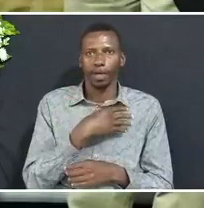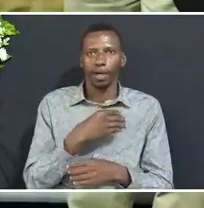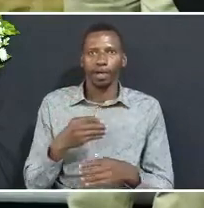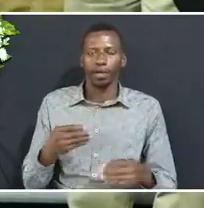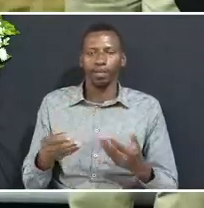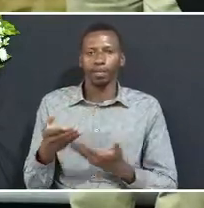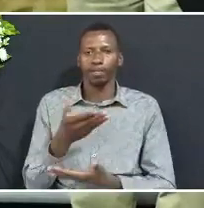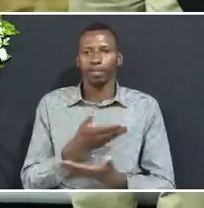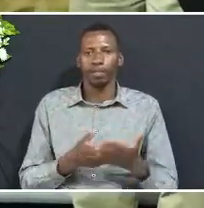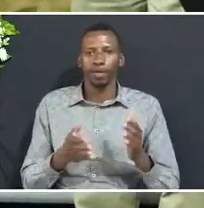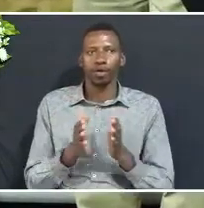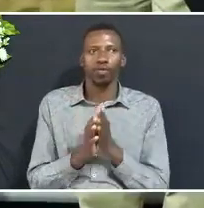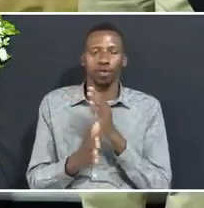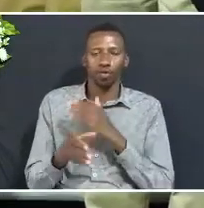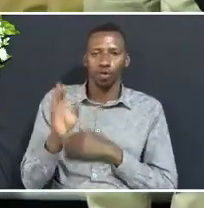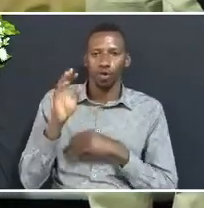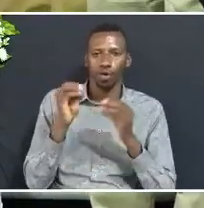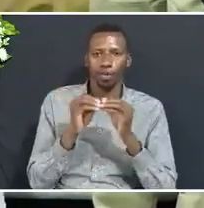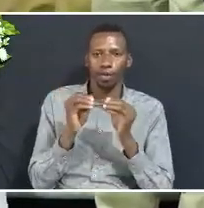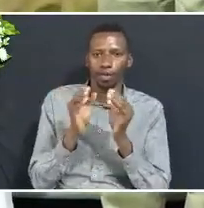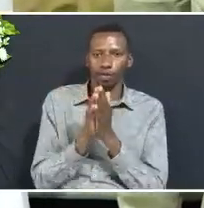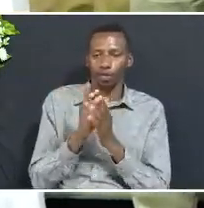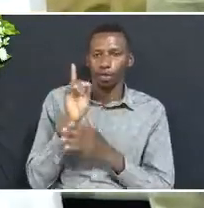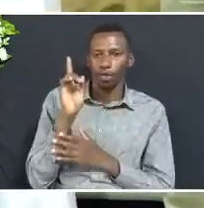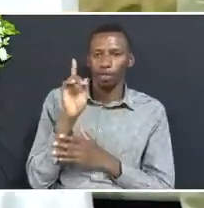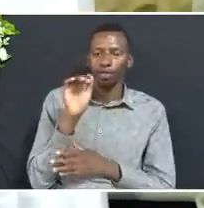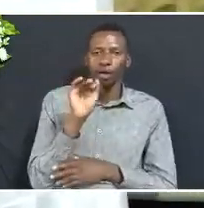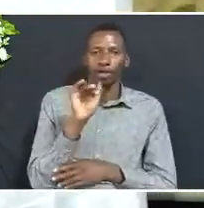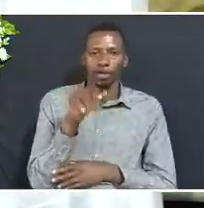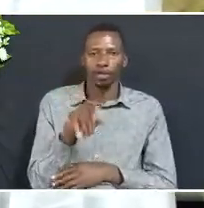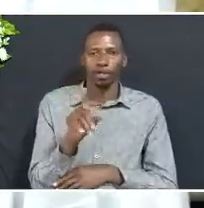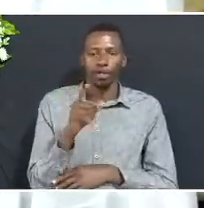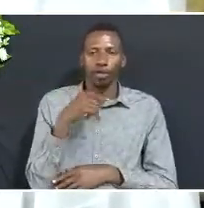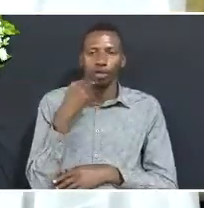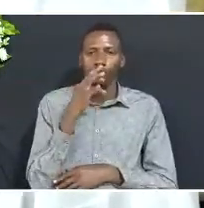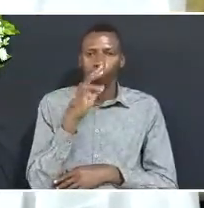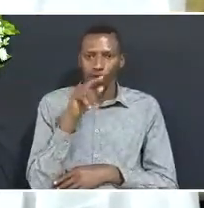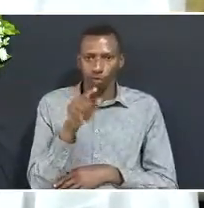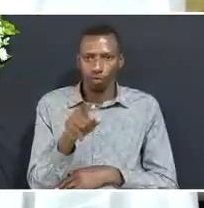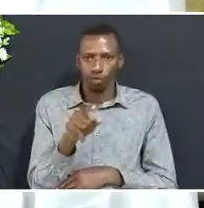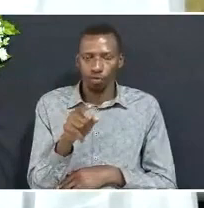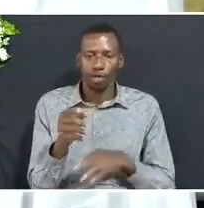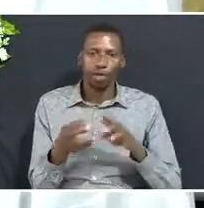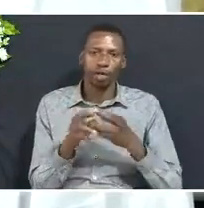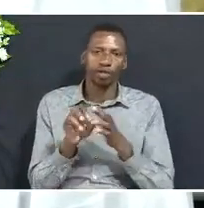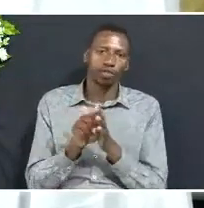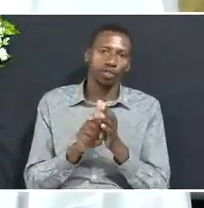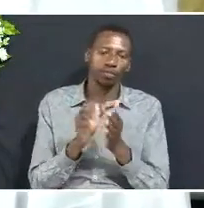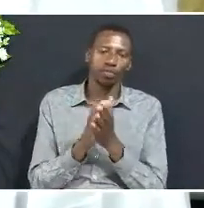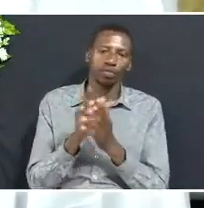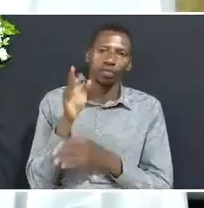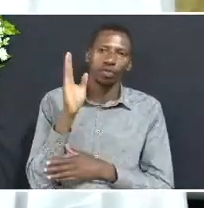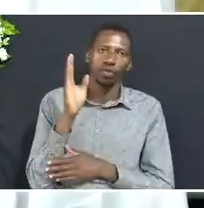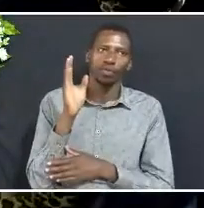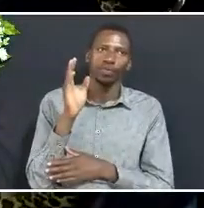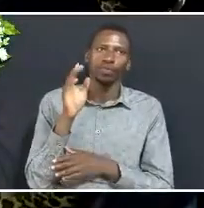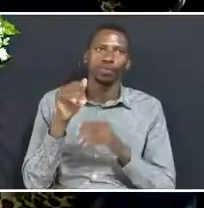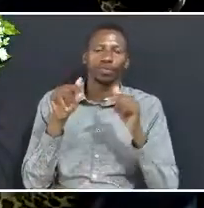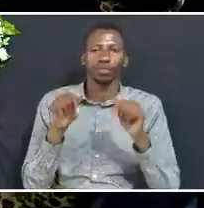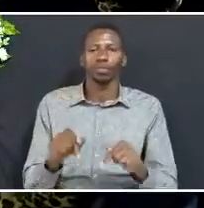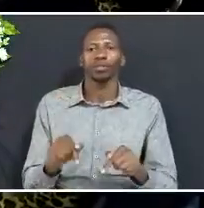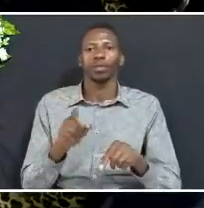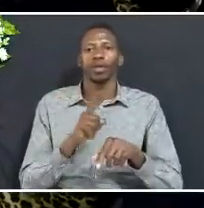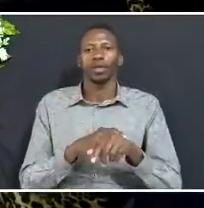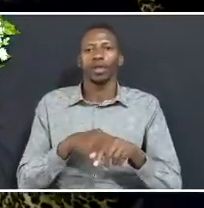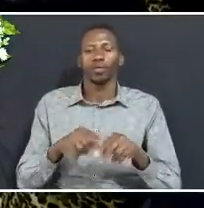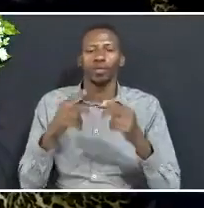with God in meeting with Him, by asking yourself, who are you in relationship with Him? So today, as we